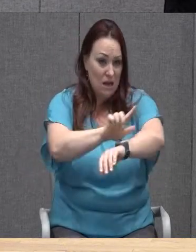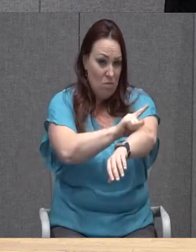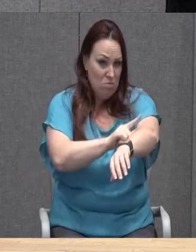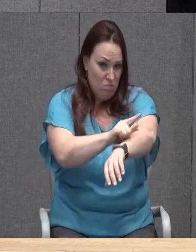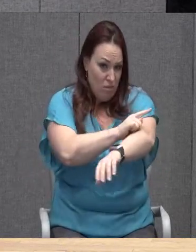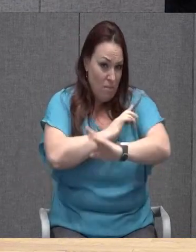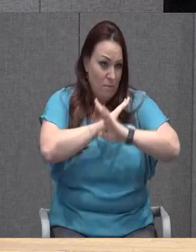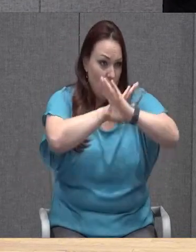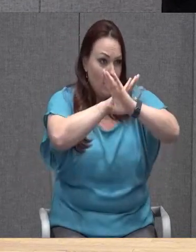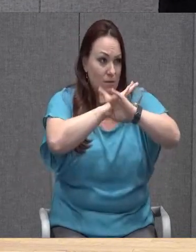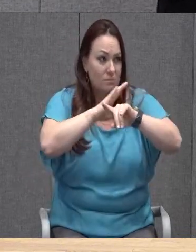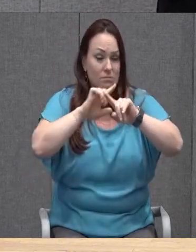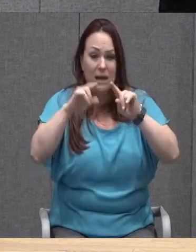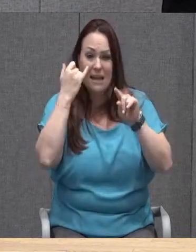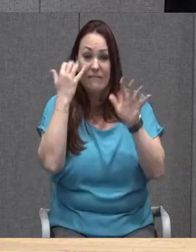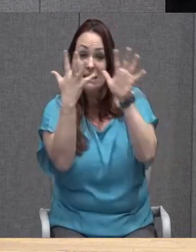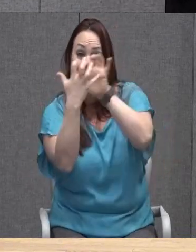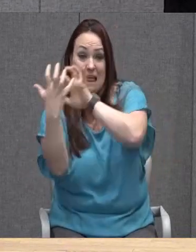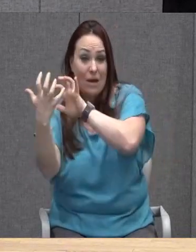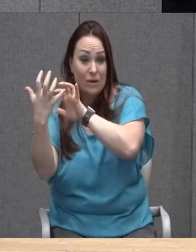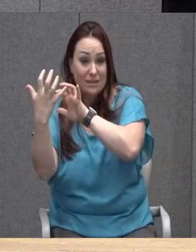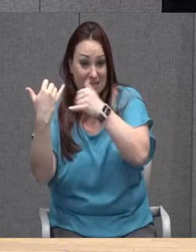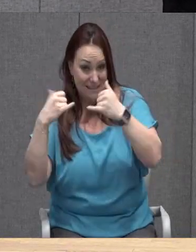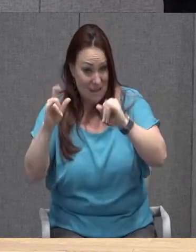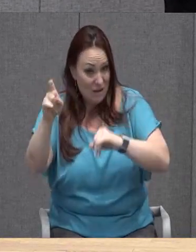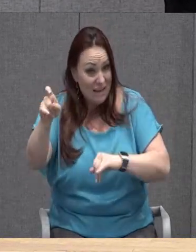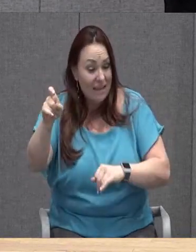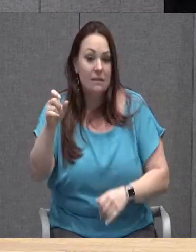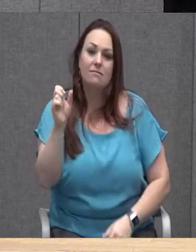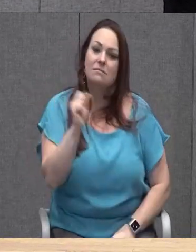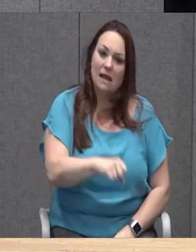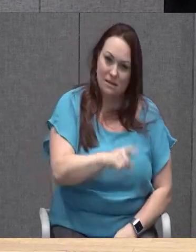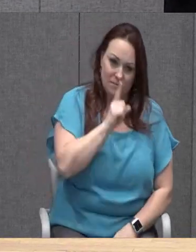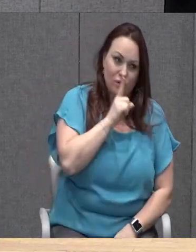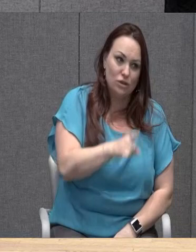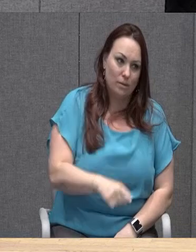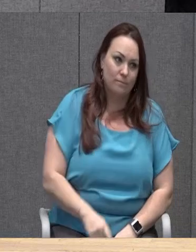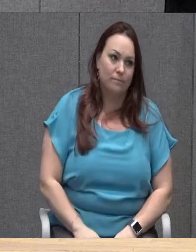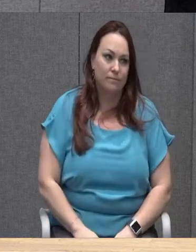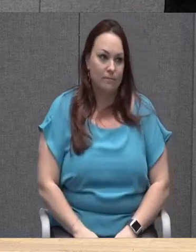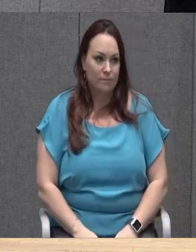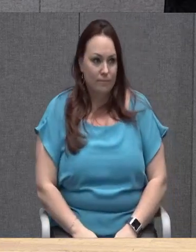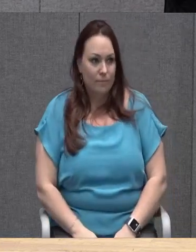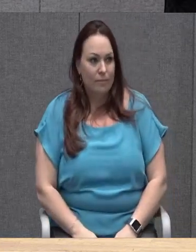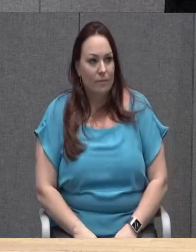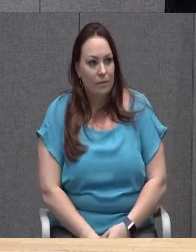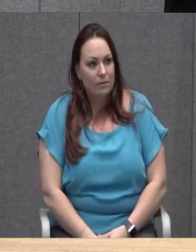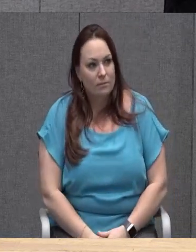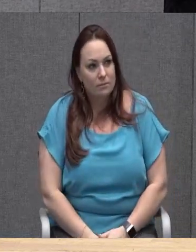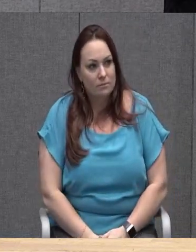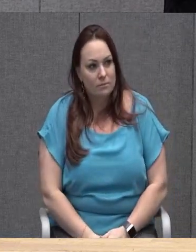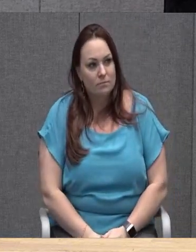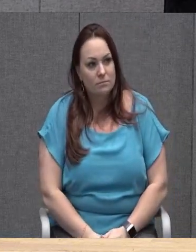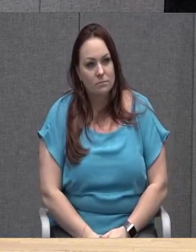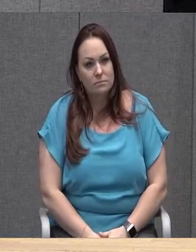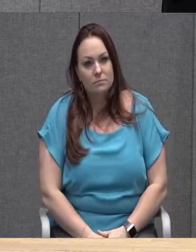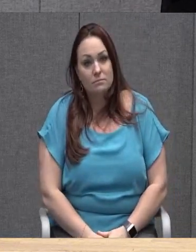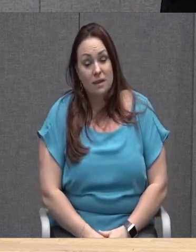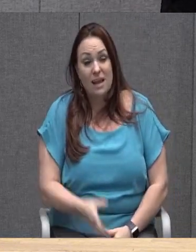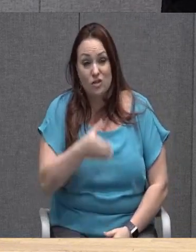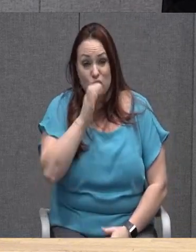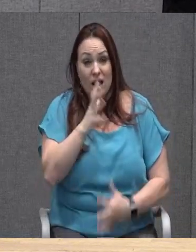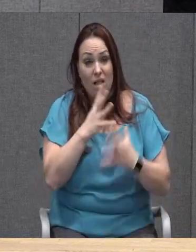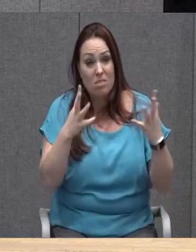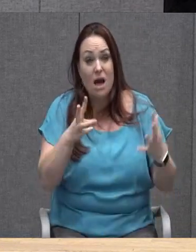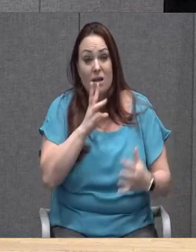When it's cloudy, do I still need it? Absolutely. Claro que sí. Siempre tienes que ponerte bloqueador, aunque no haya sol, y tomar mucha